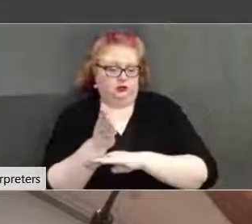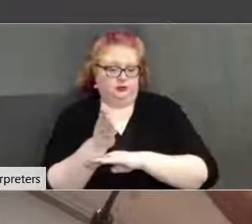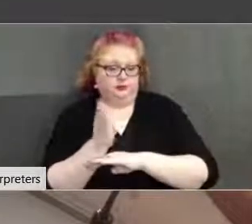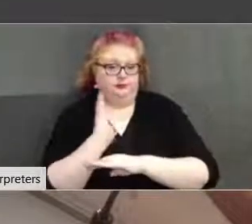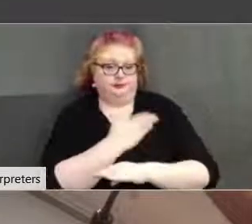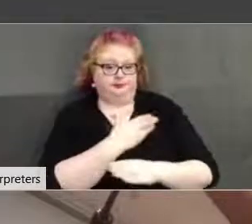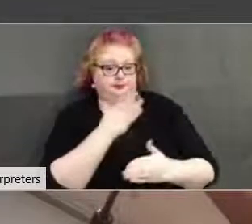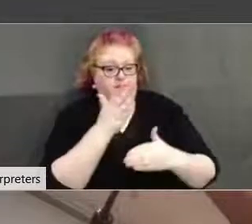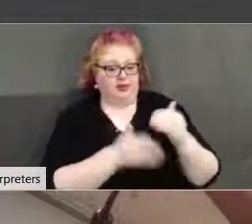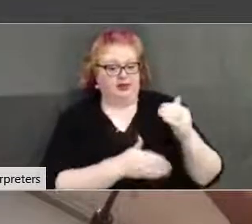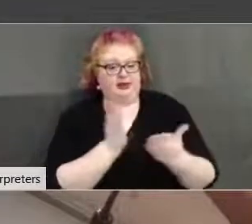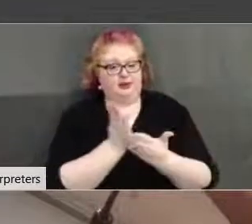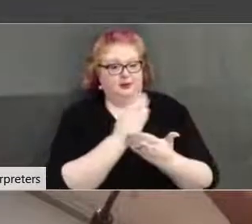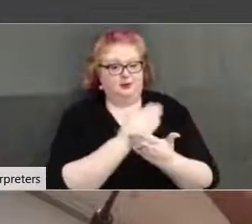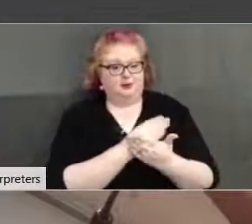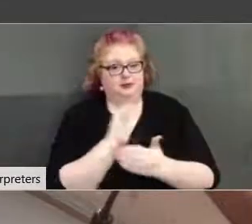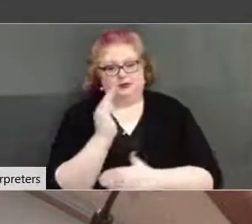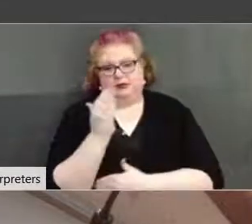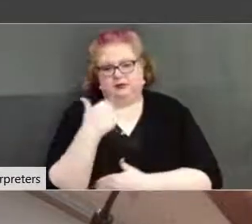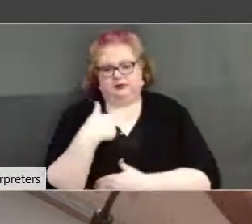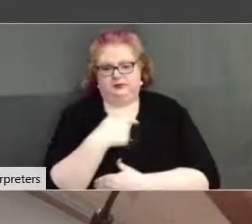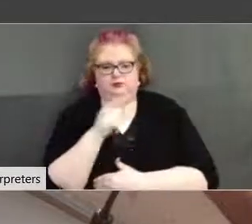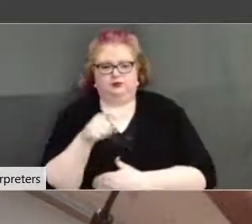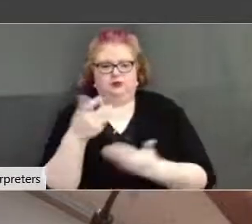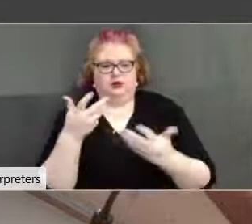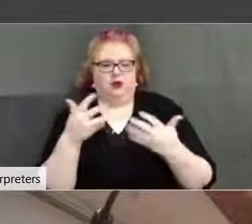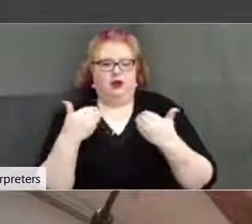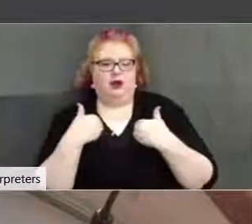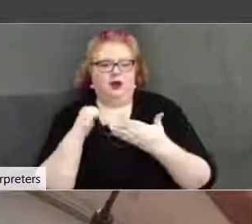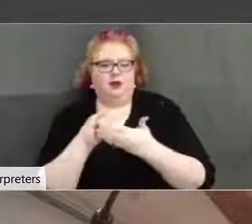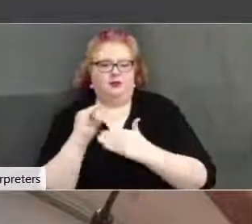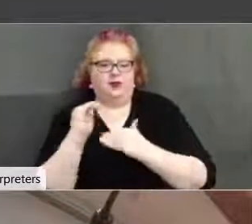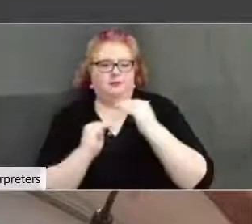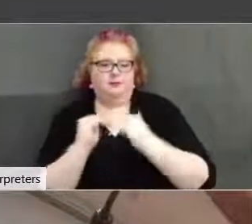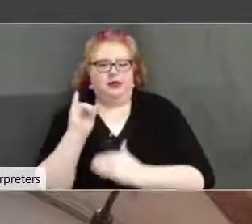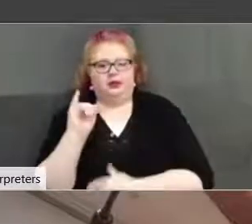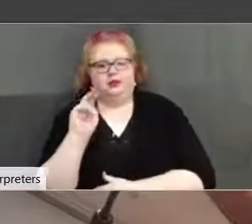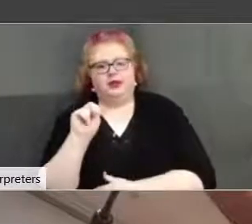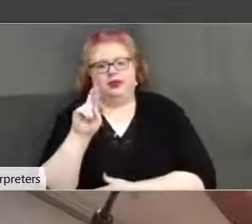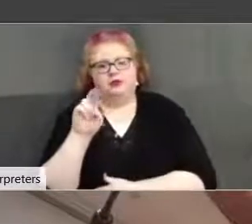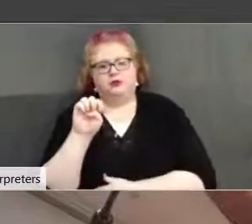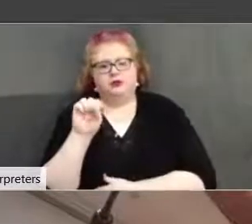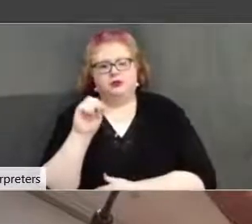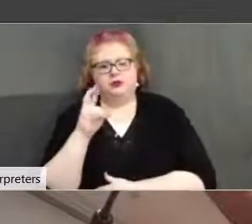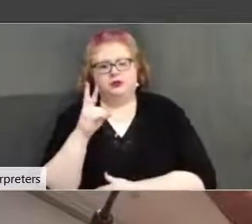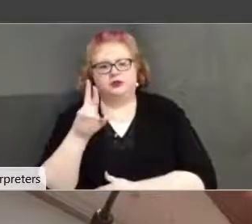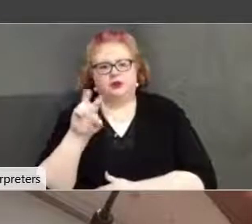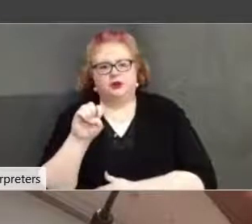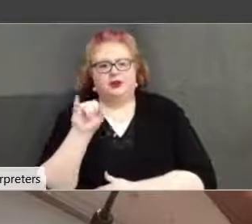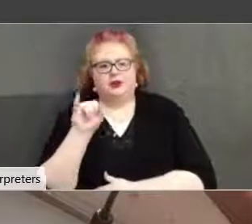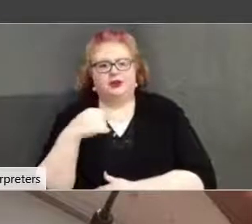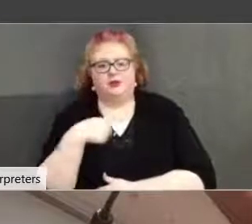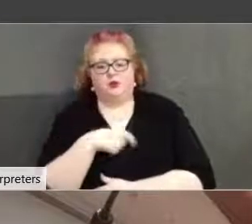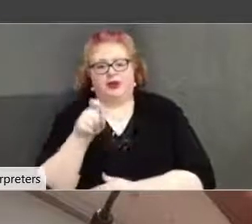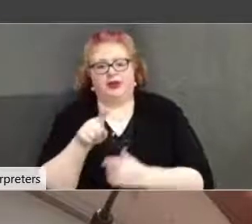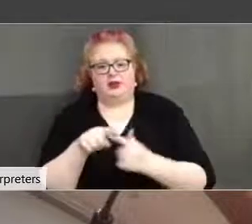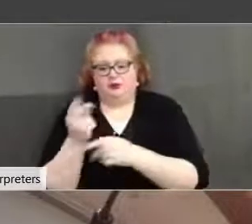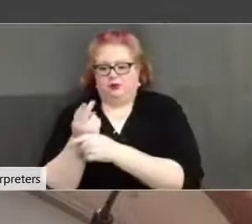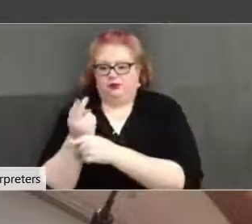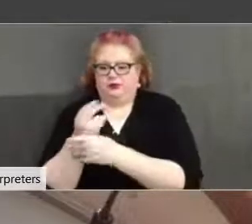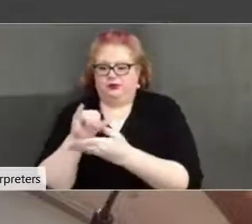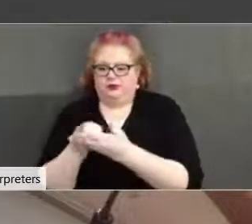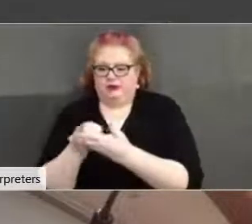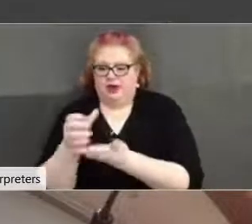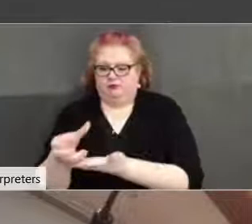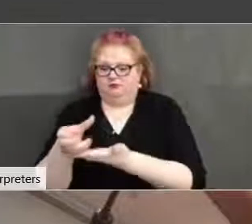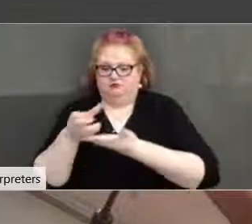ending budget. So it seems to me that we should have those built-in reserves if we needed to access them for this program. So that's maybe something we can look at